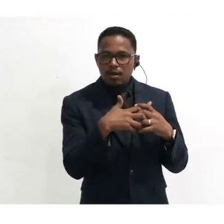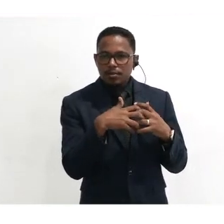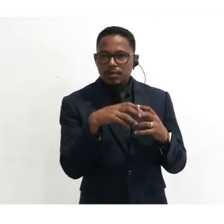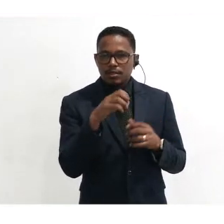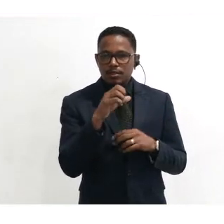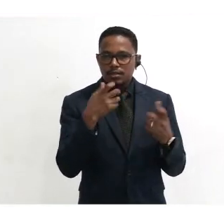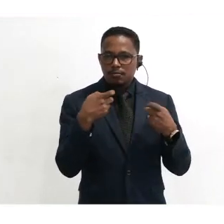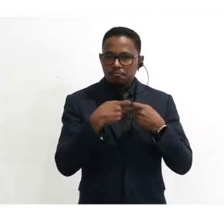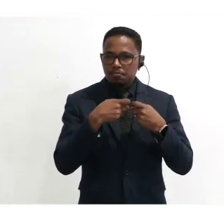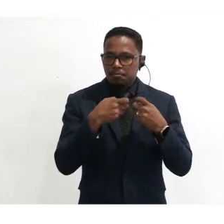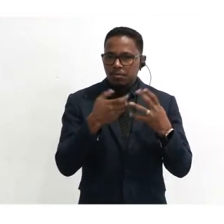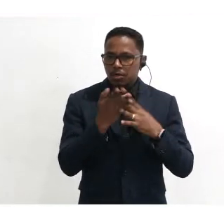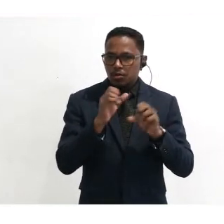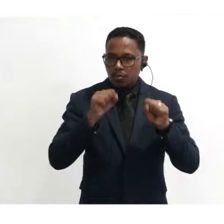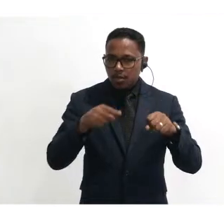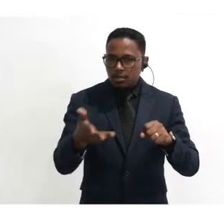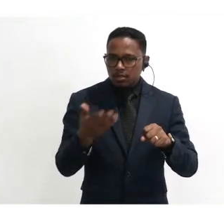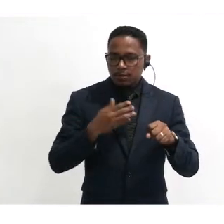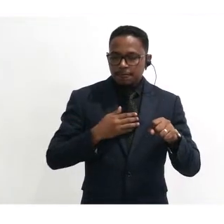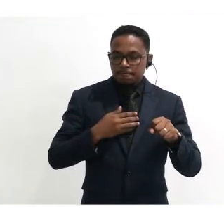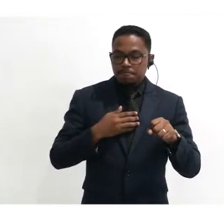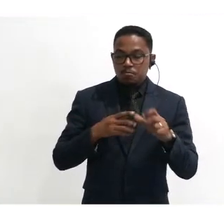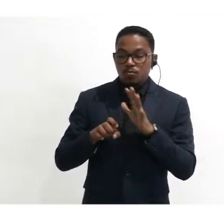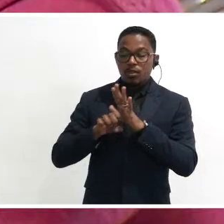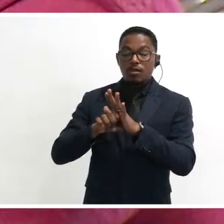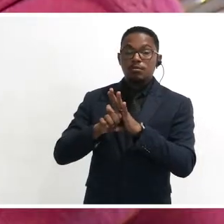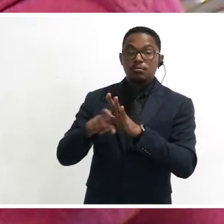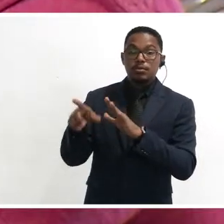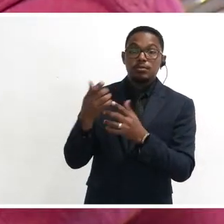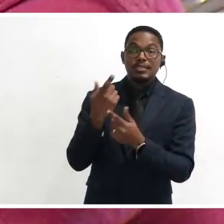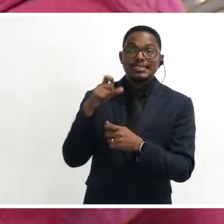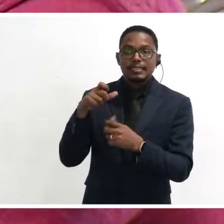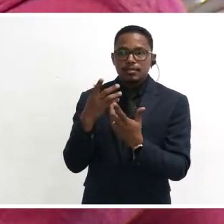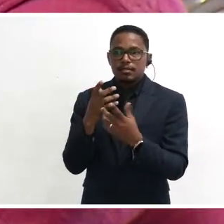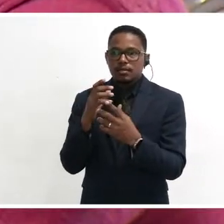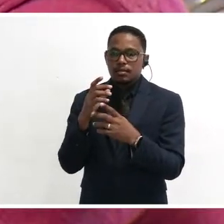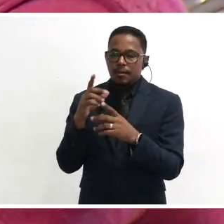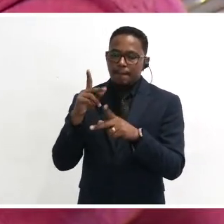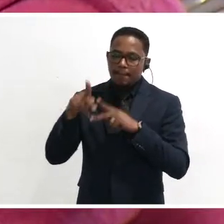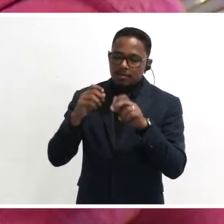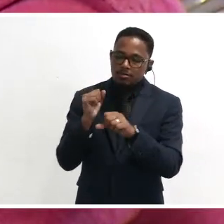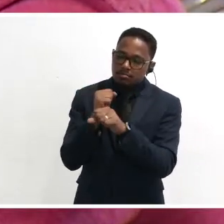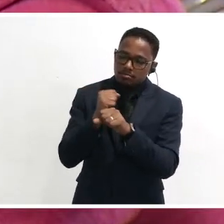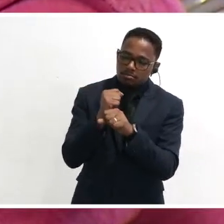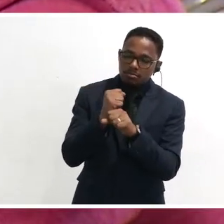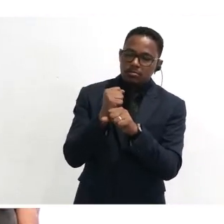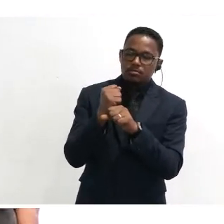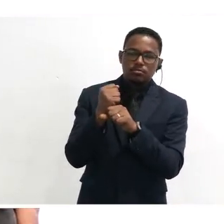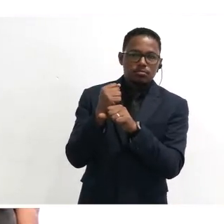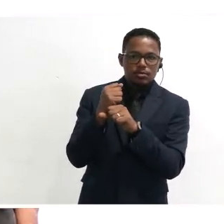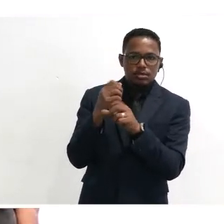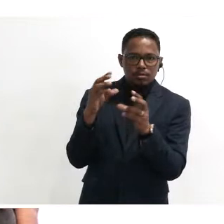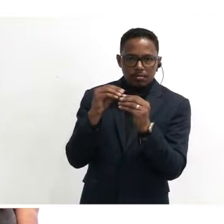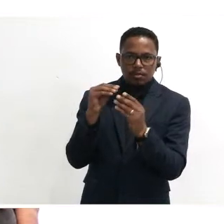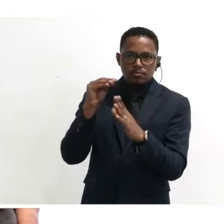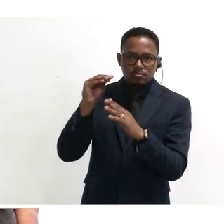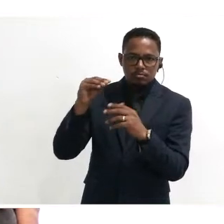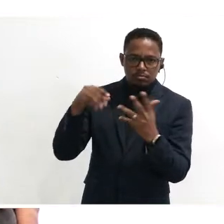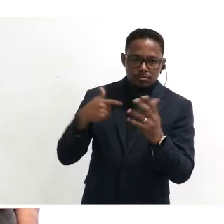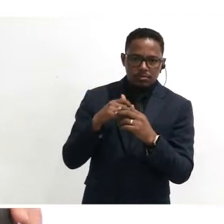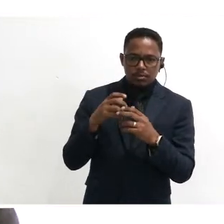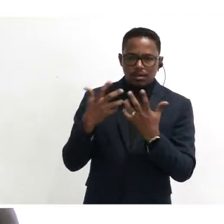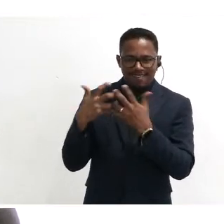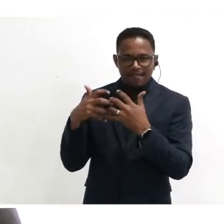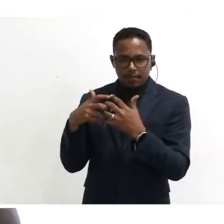a higher number of local employees, then the packaging, you know, factory is a lot more friendly